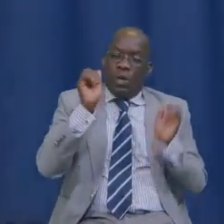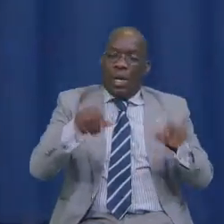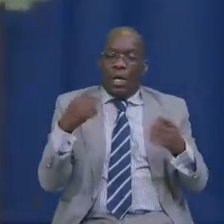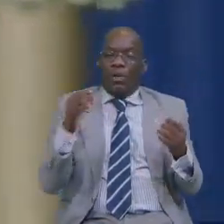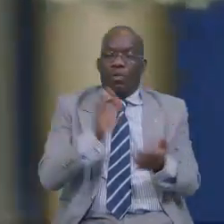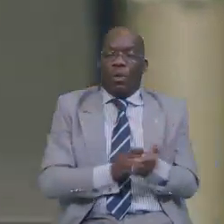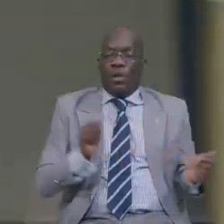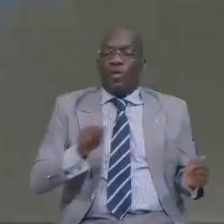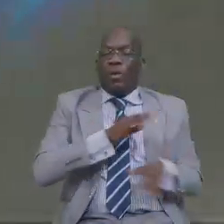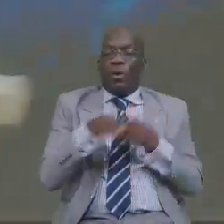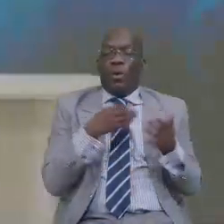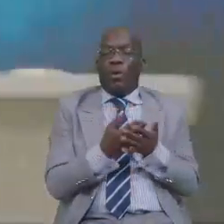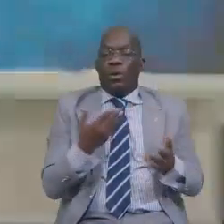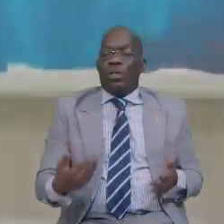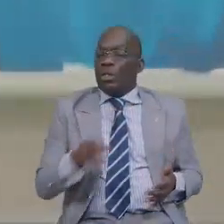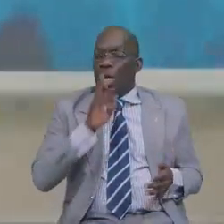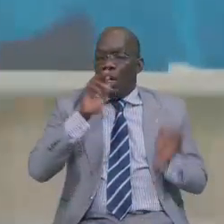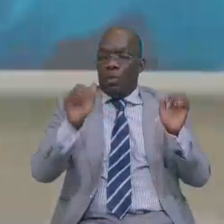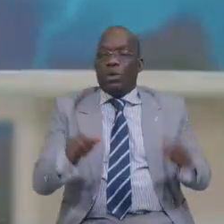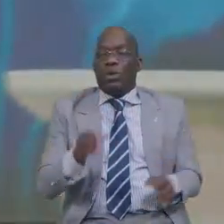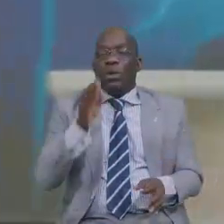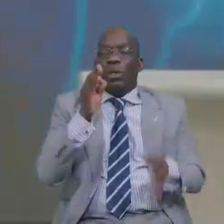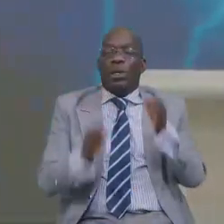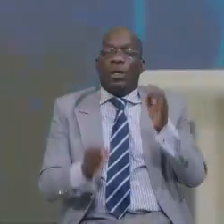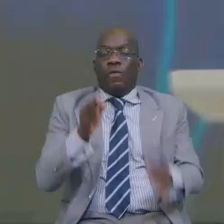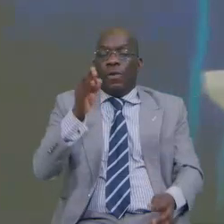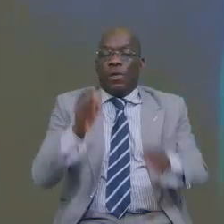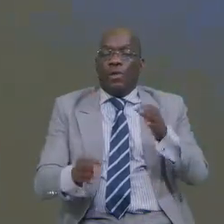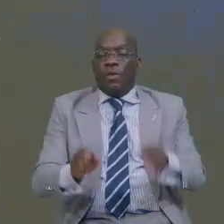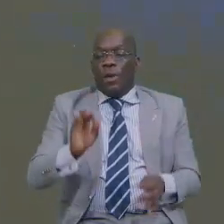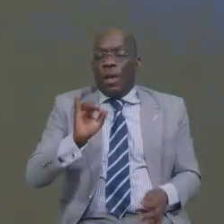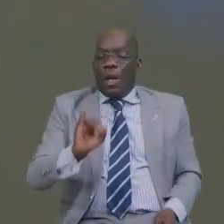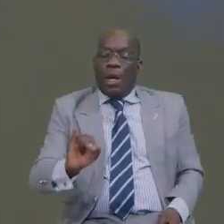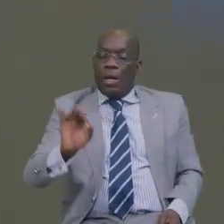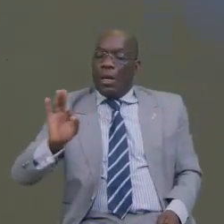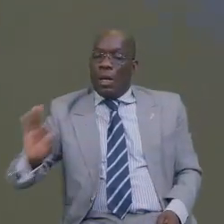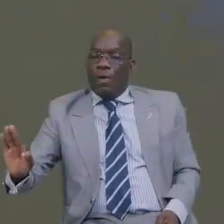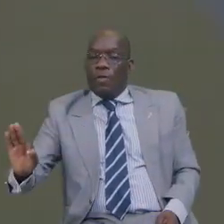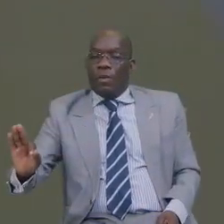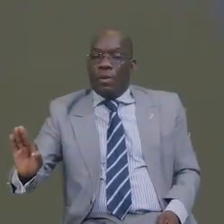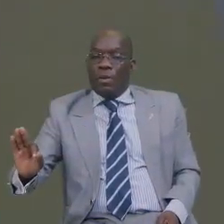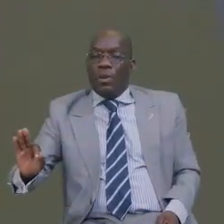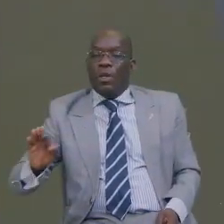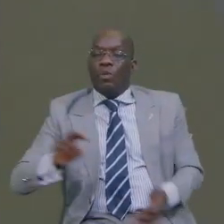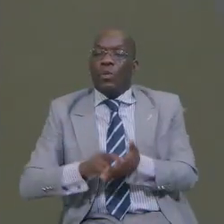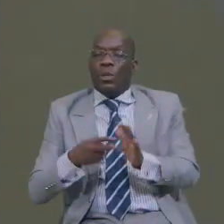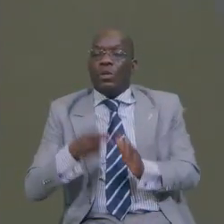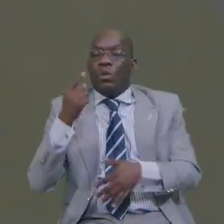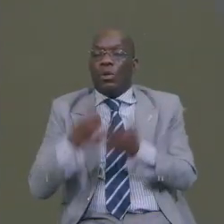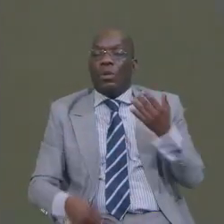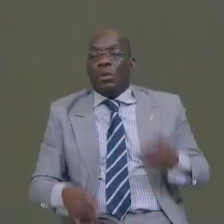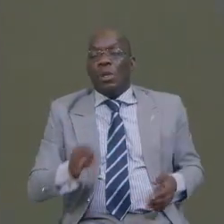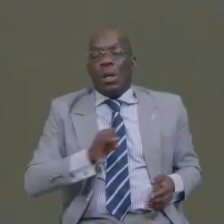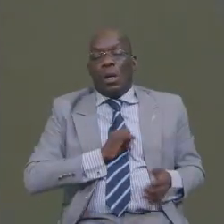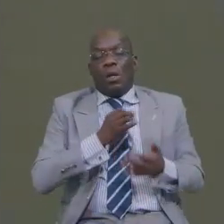put if, I-F, I-F, what does that mean? I